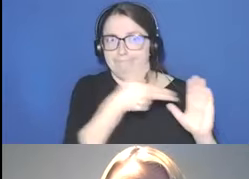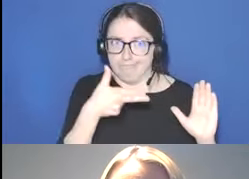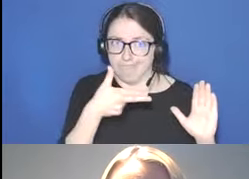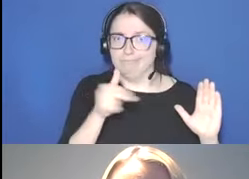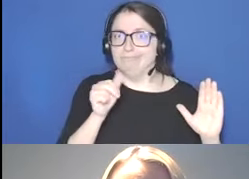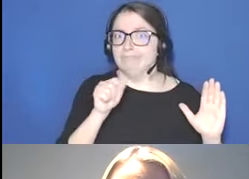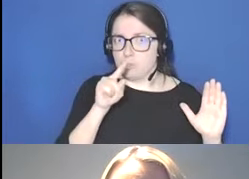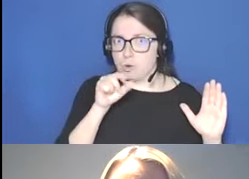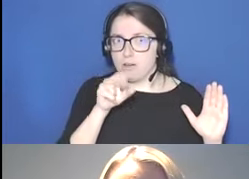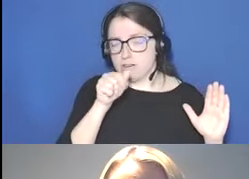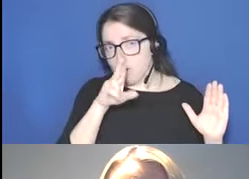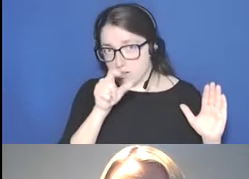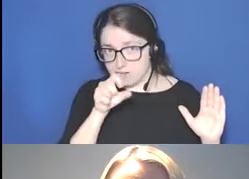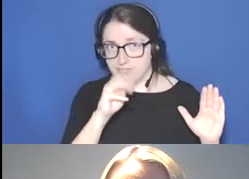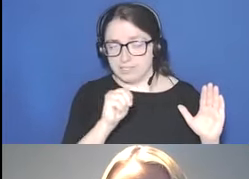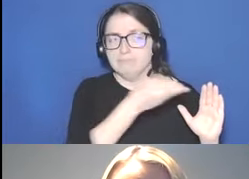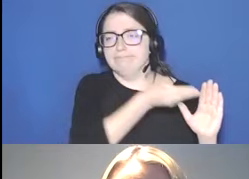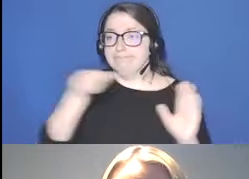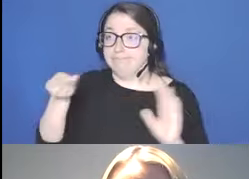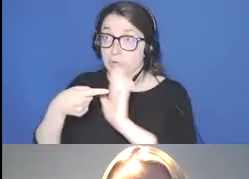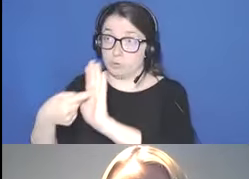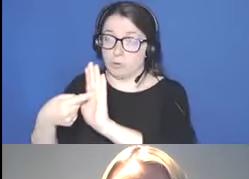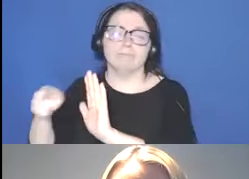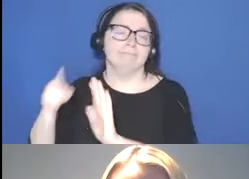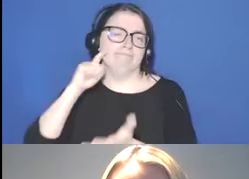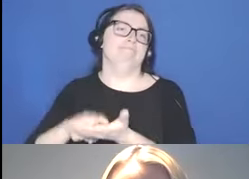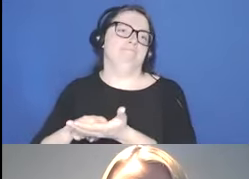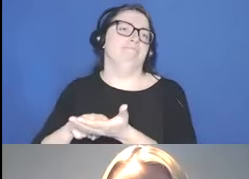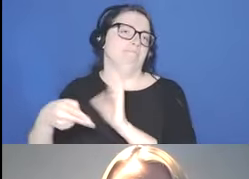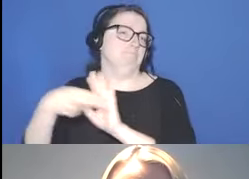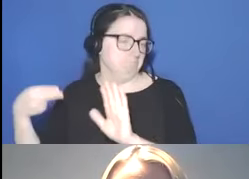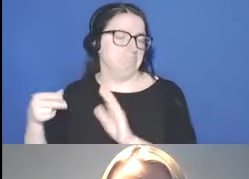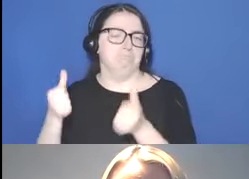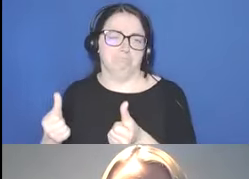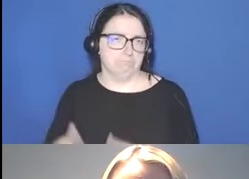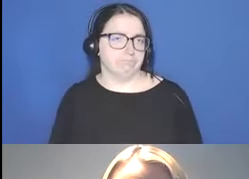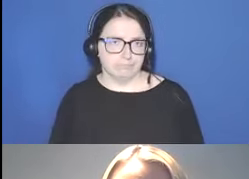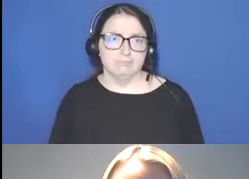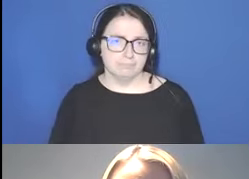enough for them to recognize autism as a diagnosis that your child has.